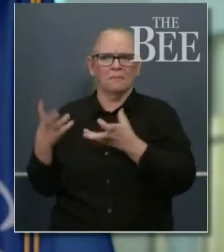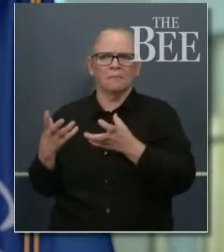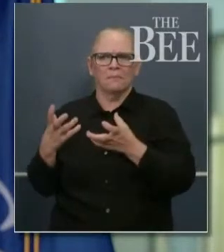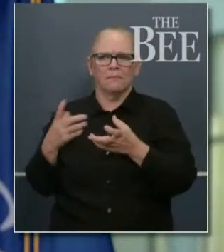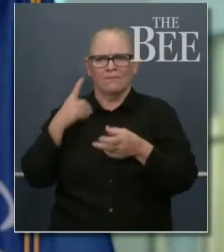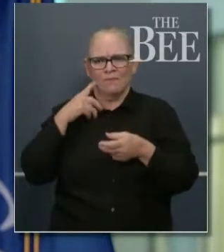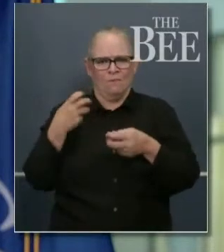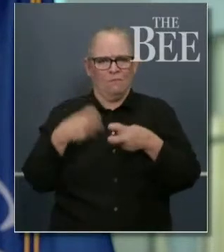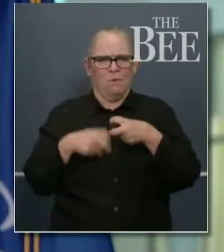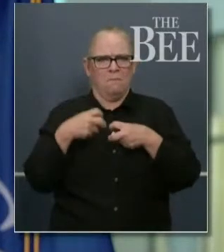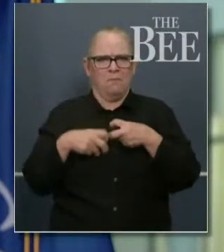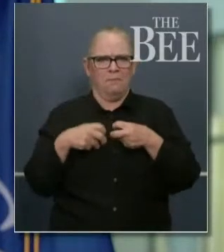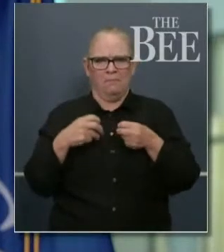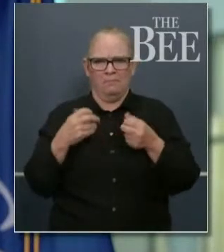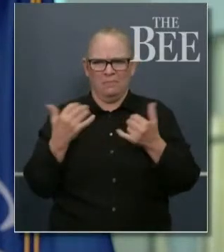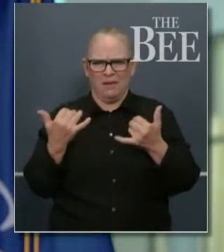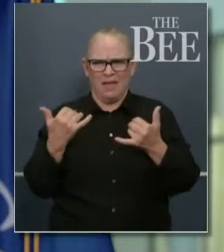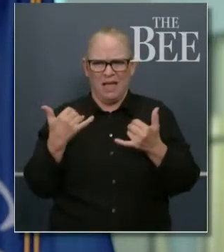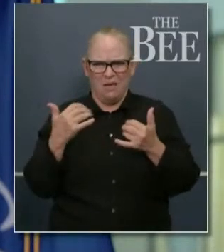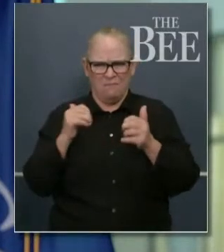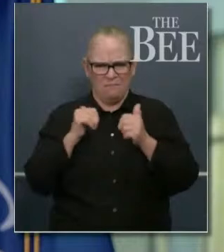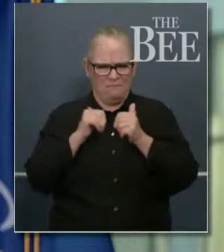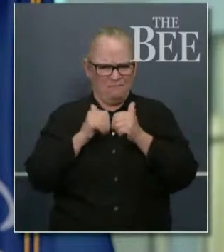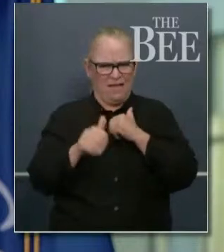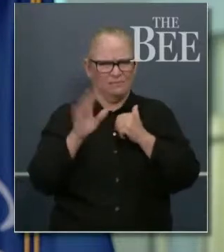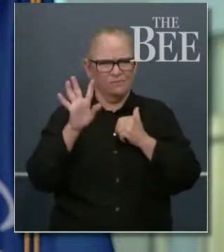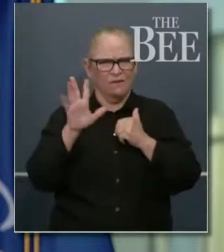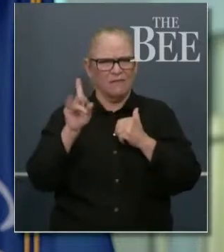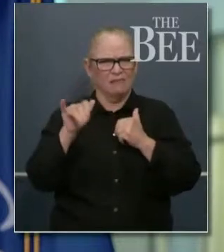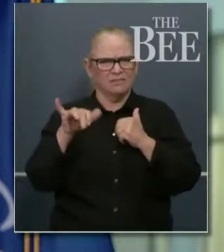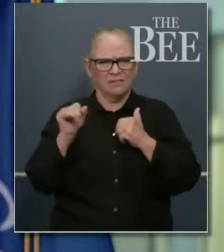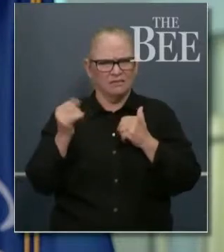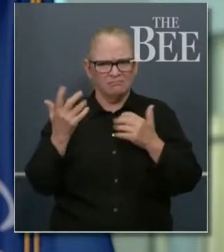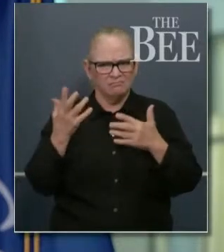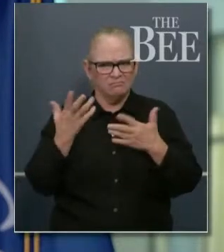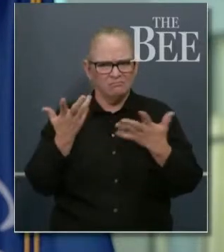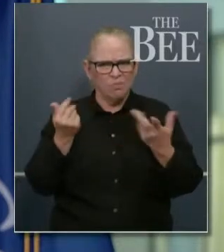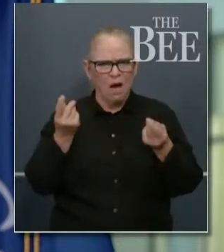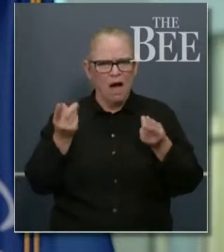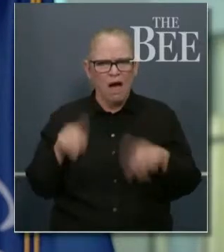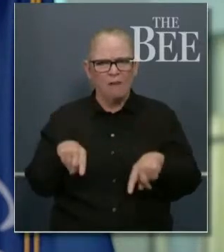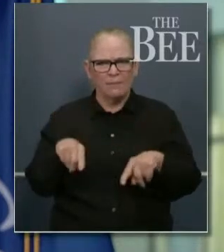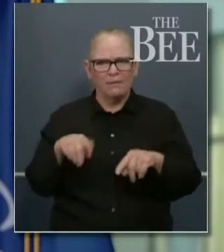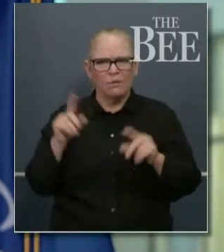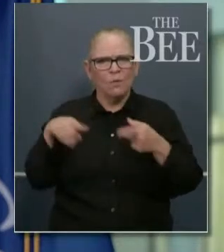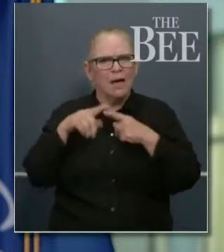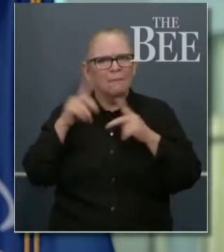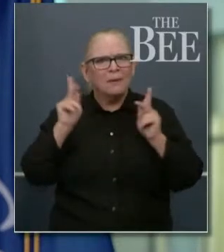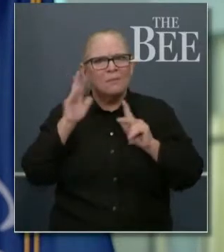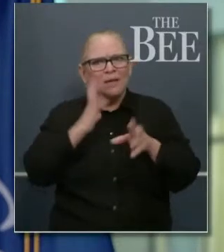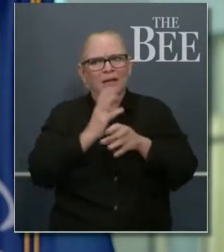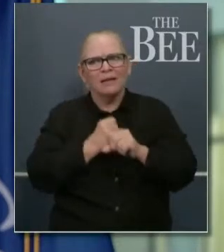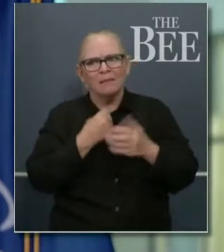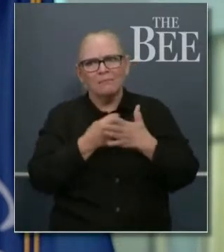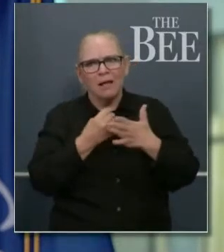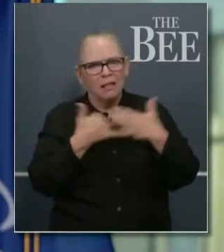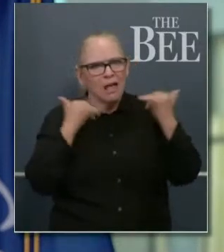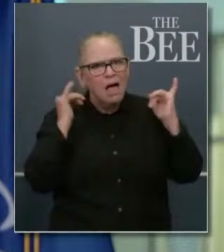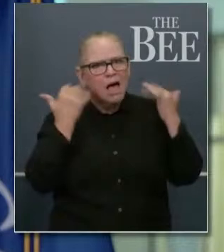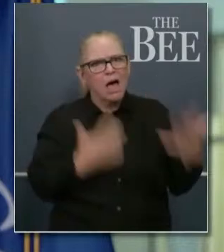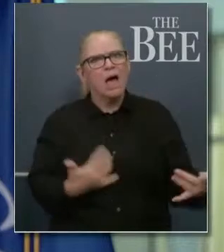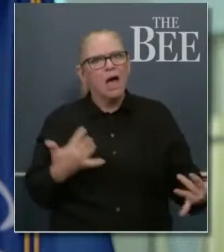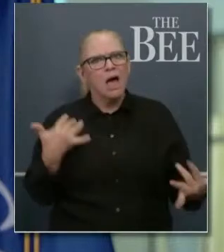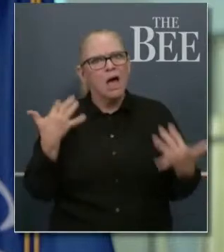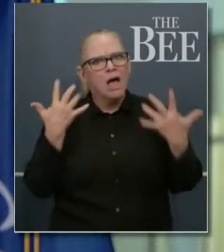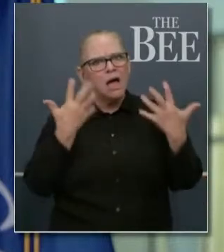45 days, so I was wondering if you could share when Californians can expect to see this roadmap and when its